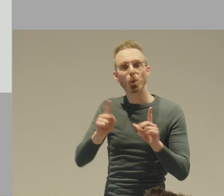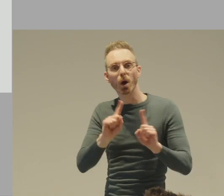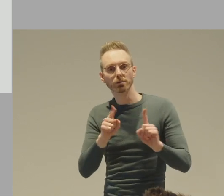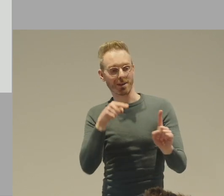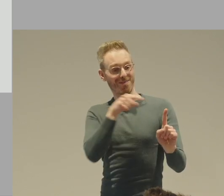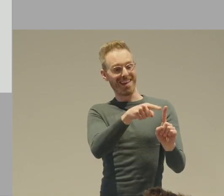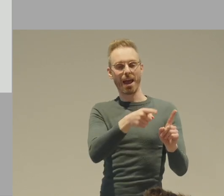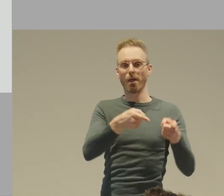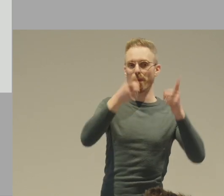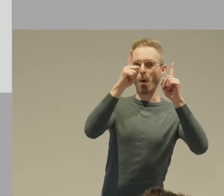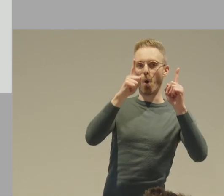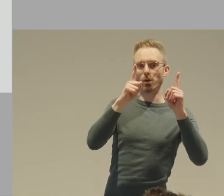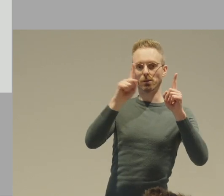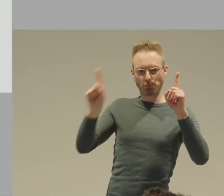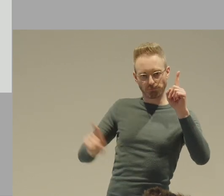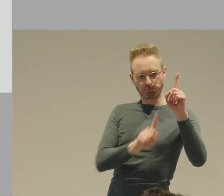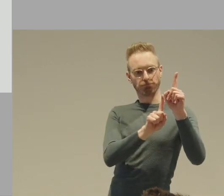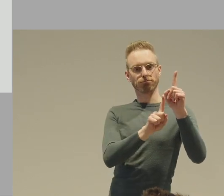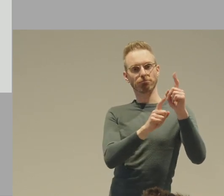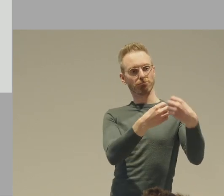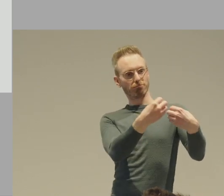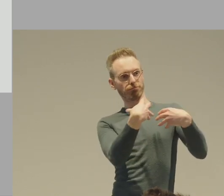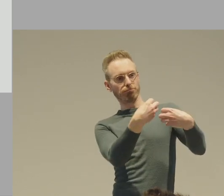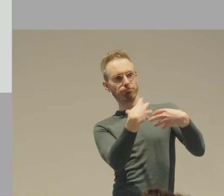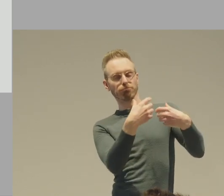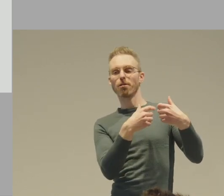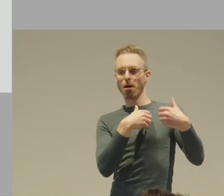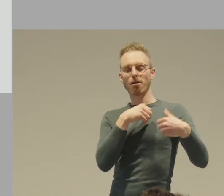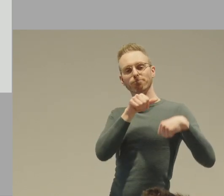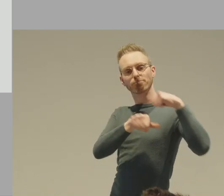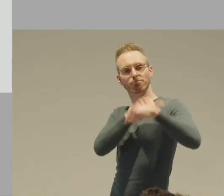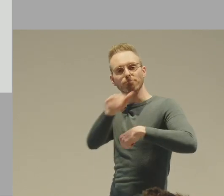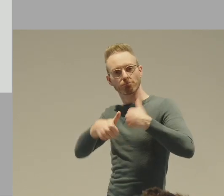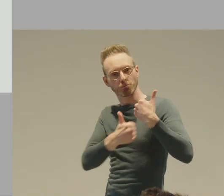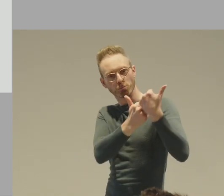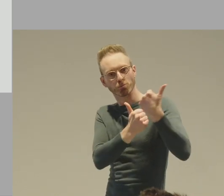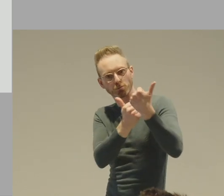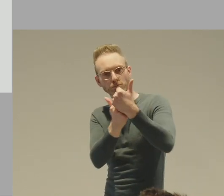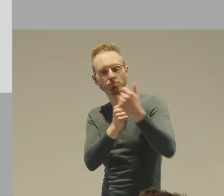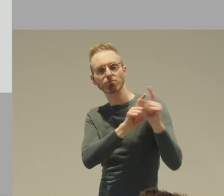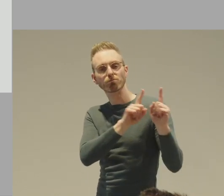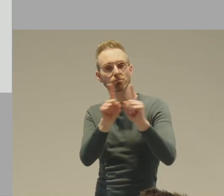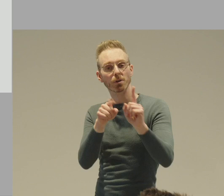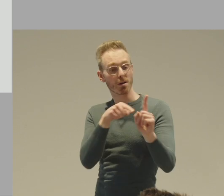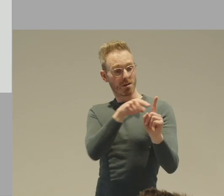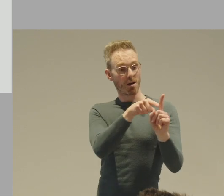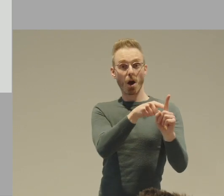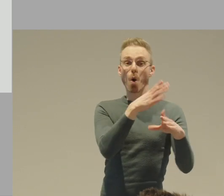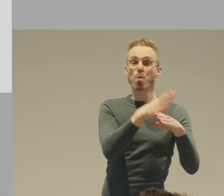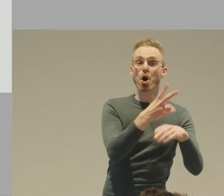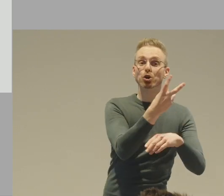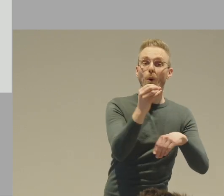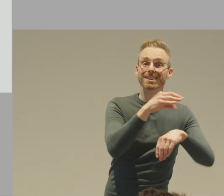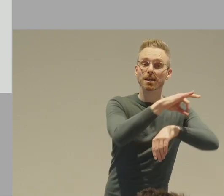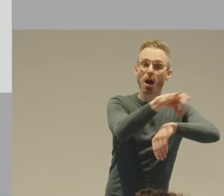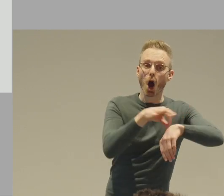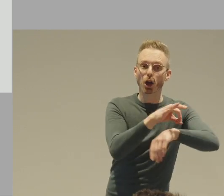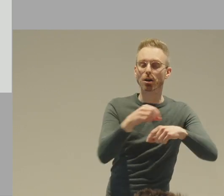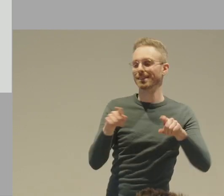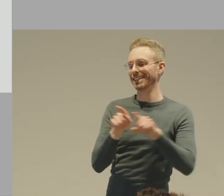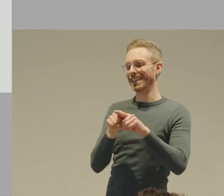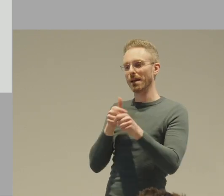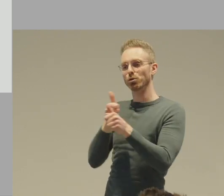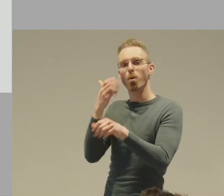to get up to 100% of the person's hours covered by support work. So if you work 20 hours a week, you could get 20 hours of support worker a week, up to